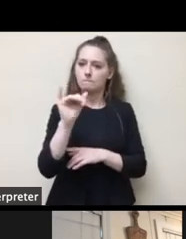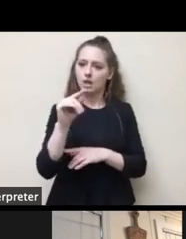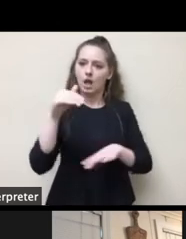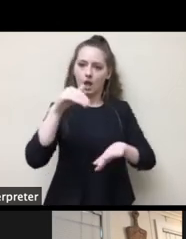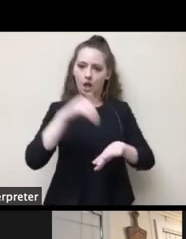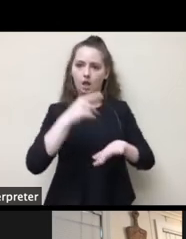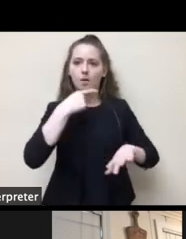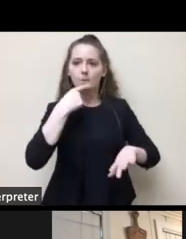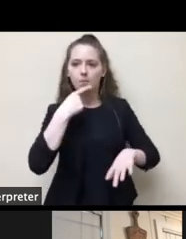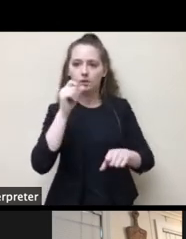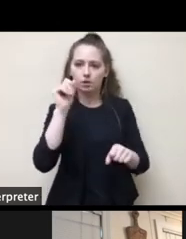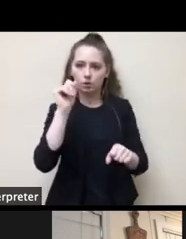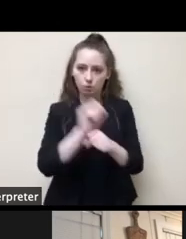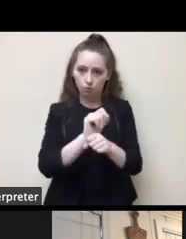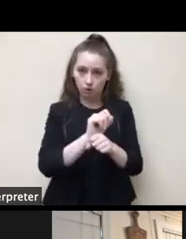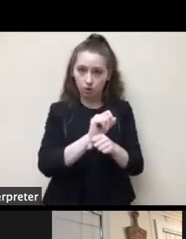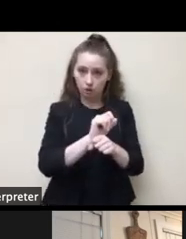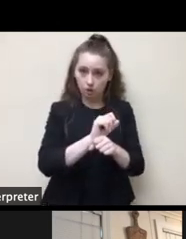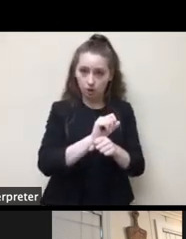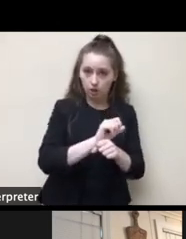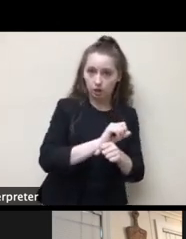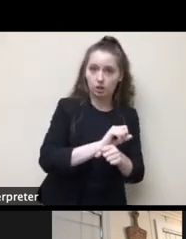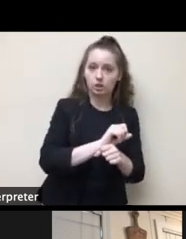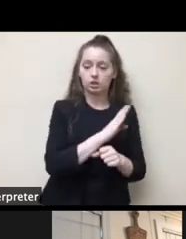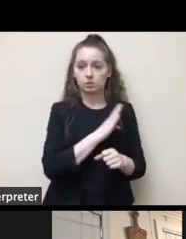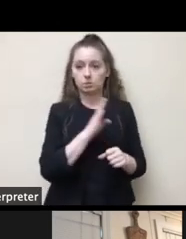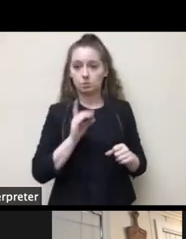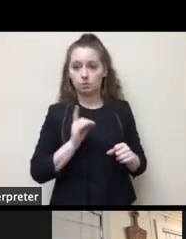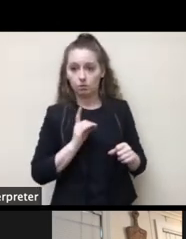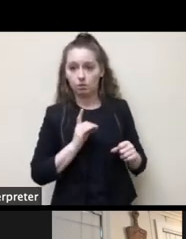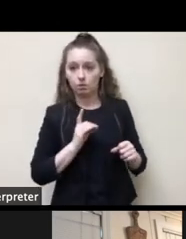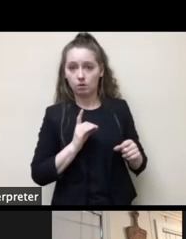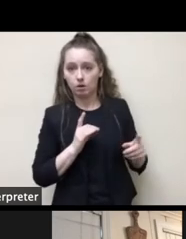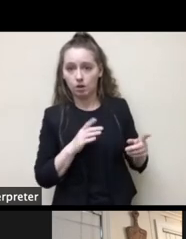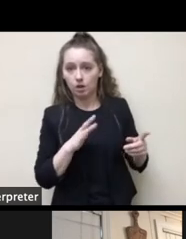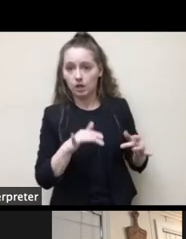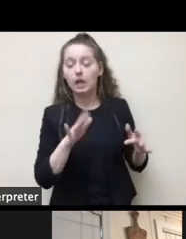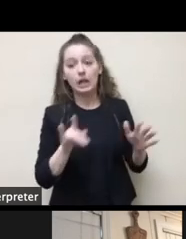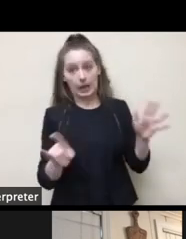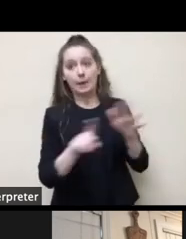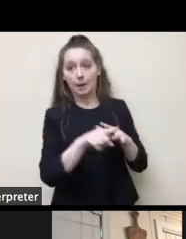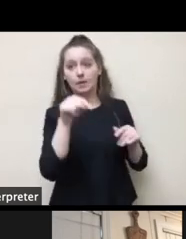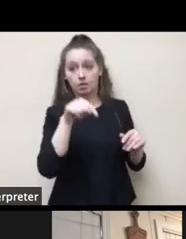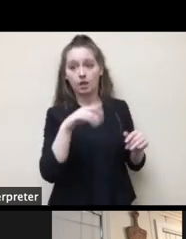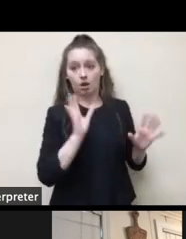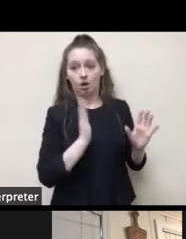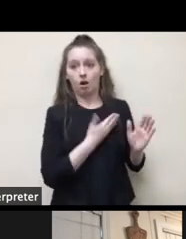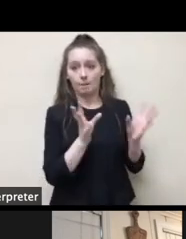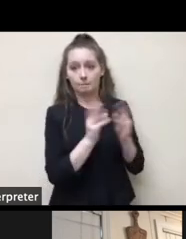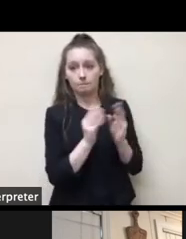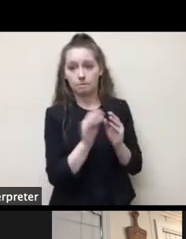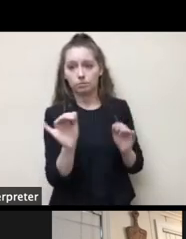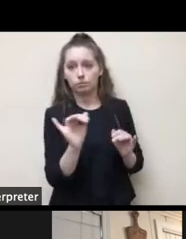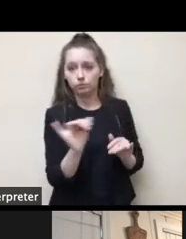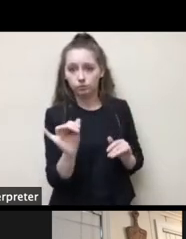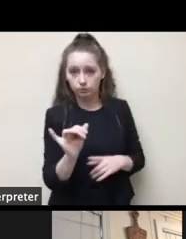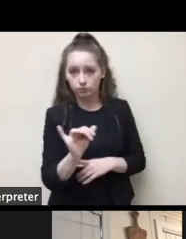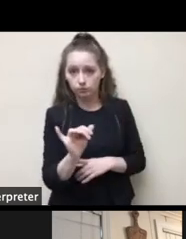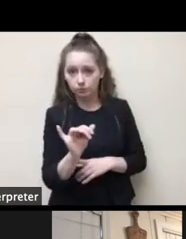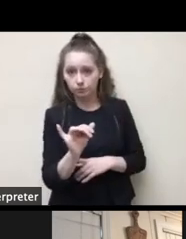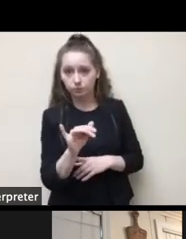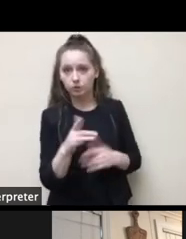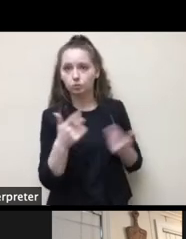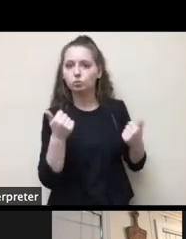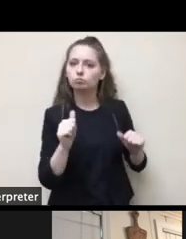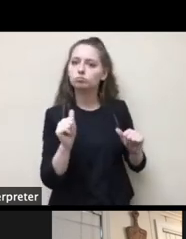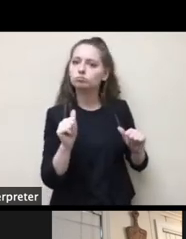today at the Board of Public Works and Safety meeting. We are going, as Kevin mentioned, we're going to try to formulate a